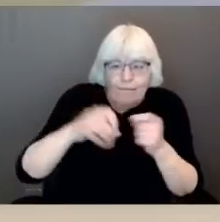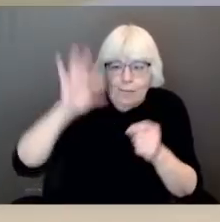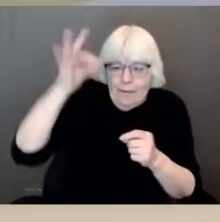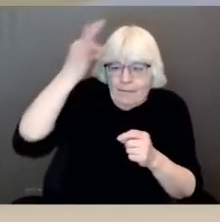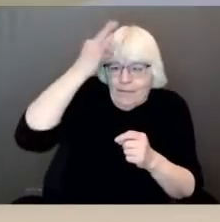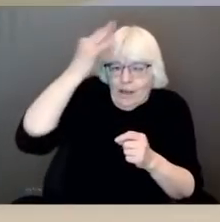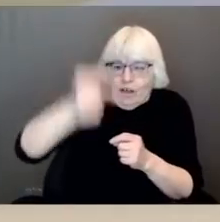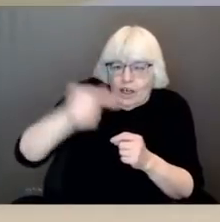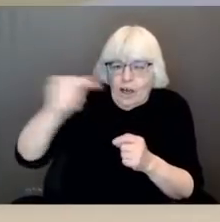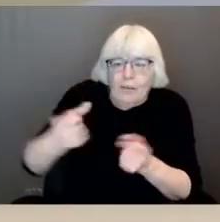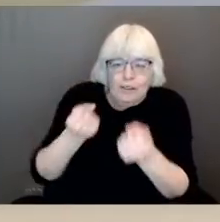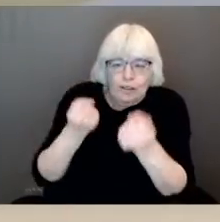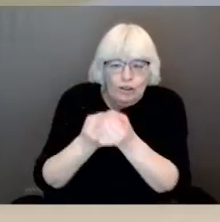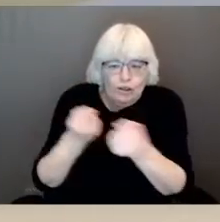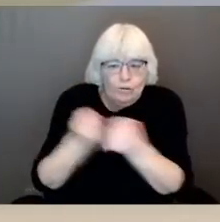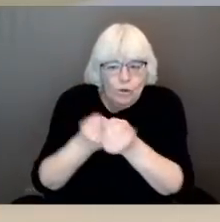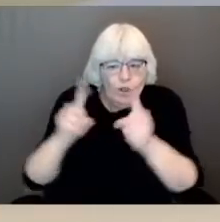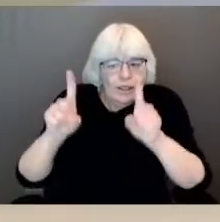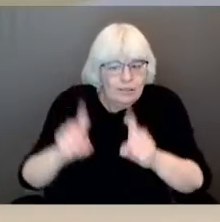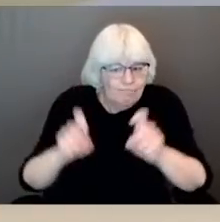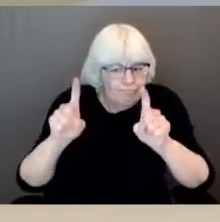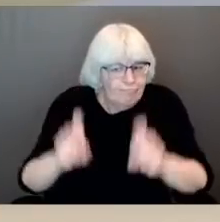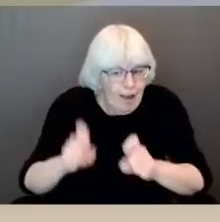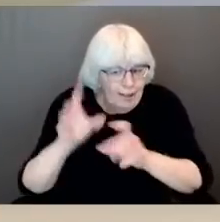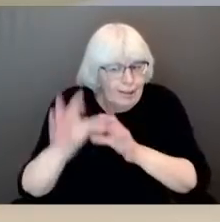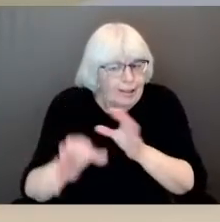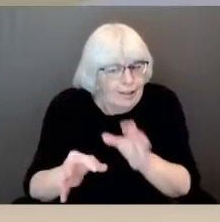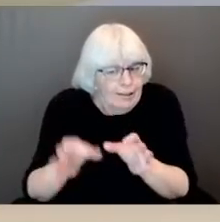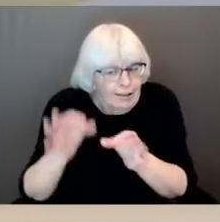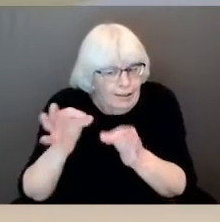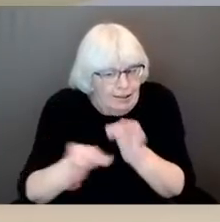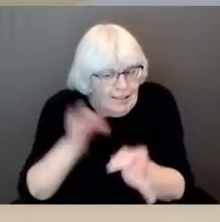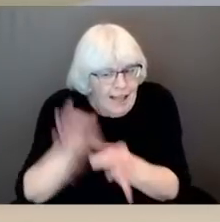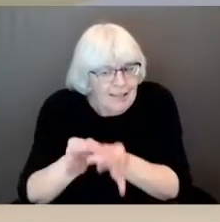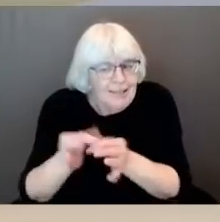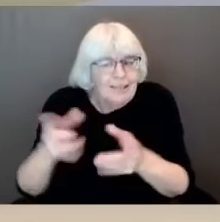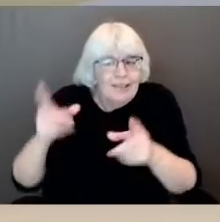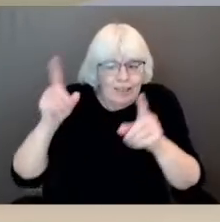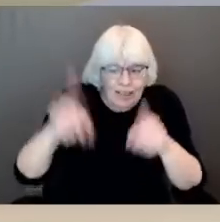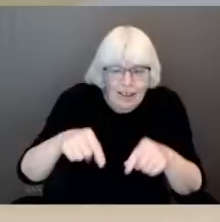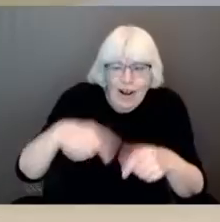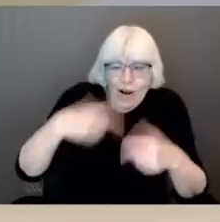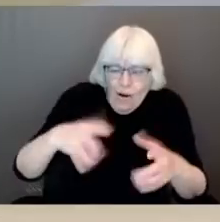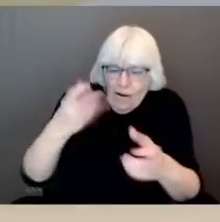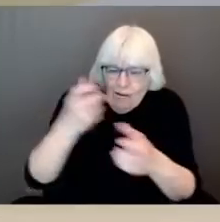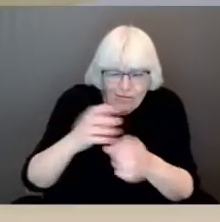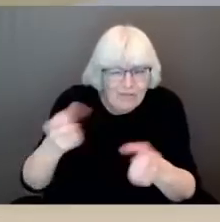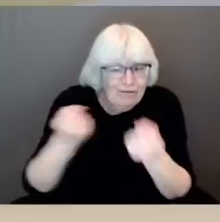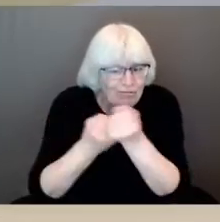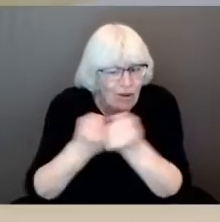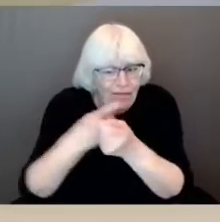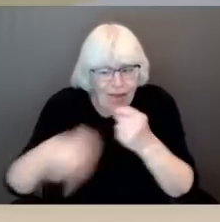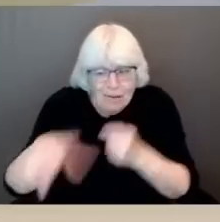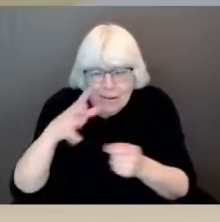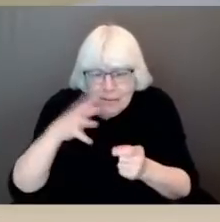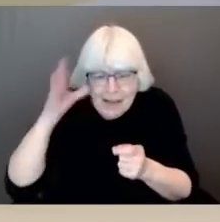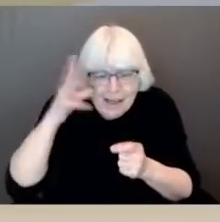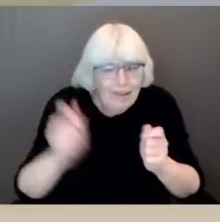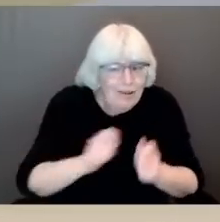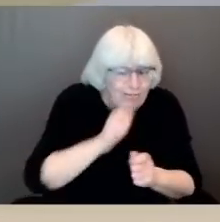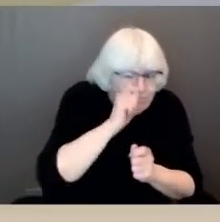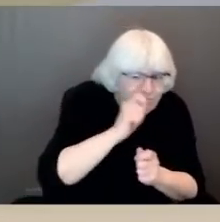We've received excellent feedback from parents and guardians regarding the value and benefit of these at-home test kits. We've